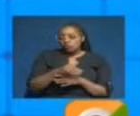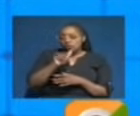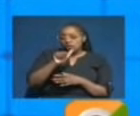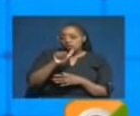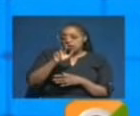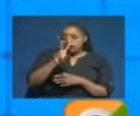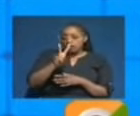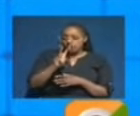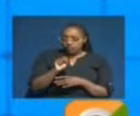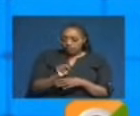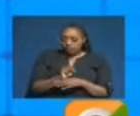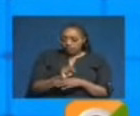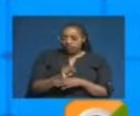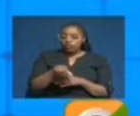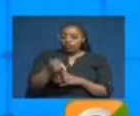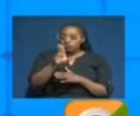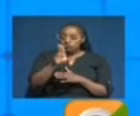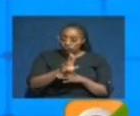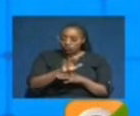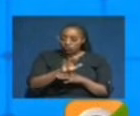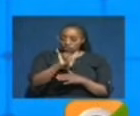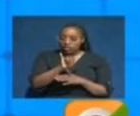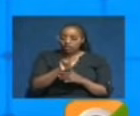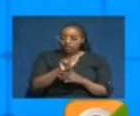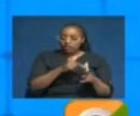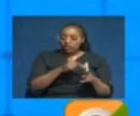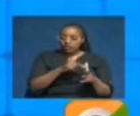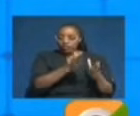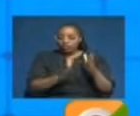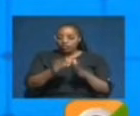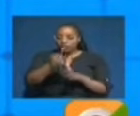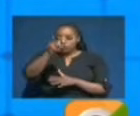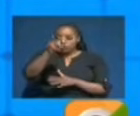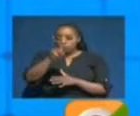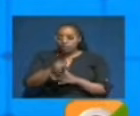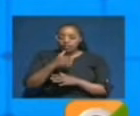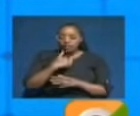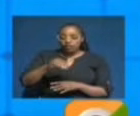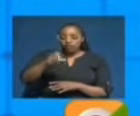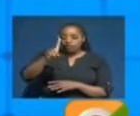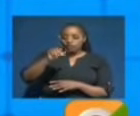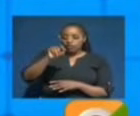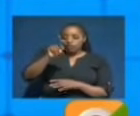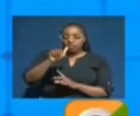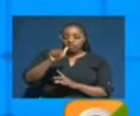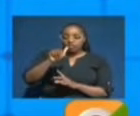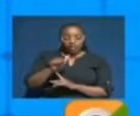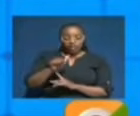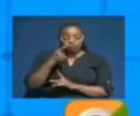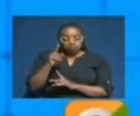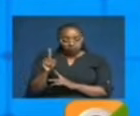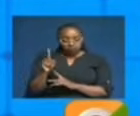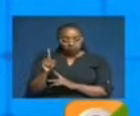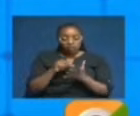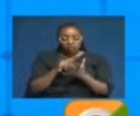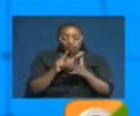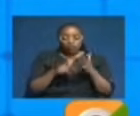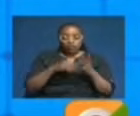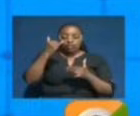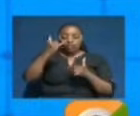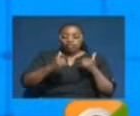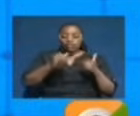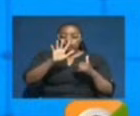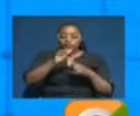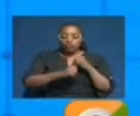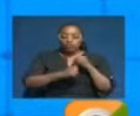ARVs, for you to plan logistically, you must have the data. So at the end of the 5 years,